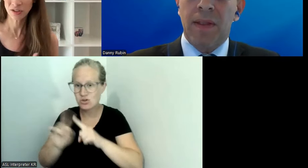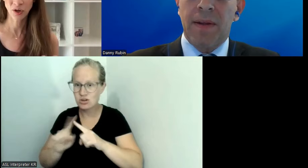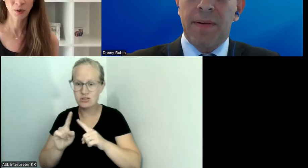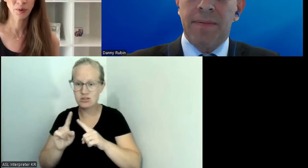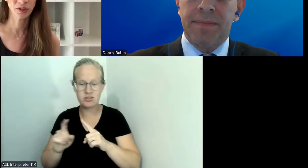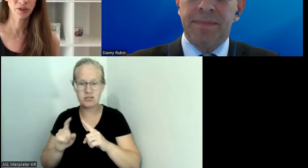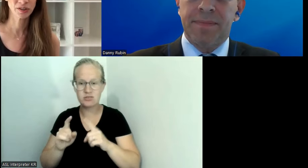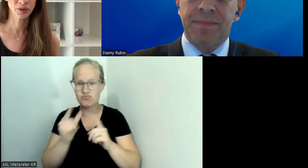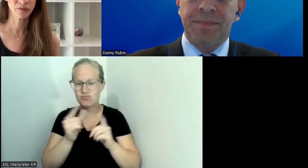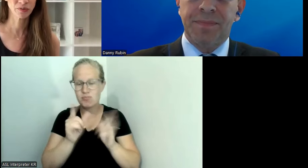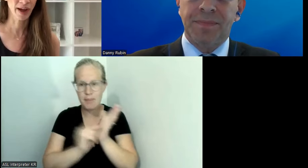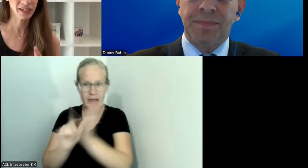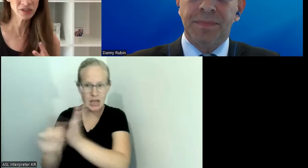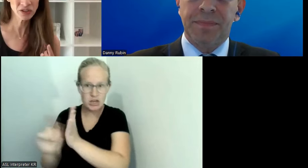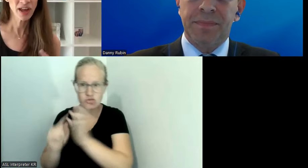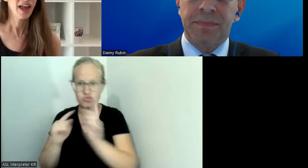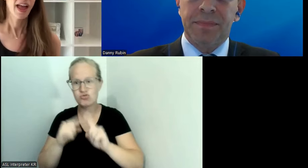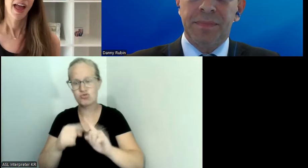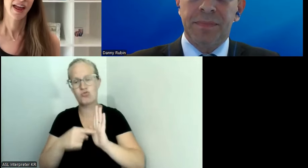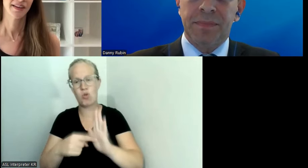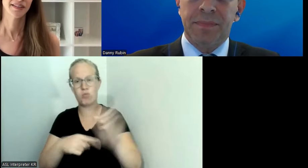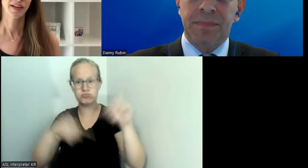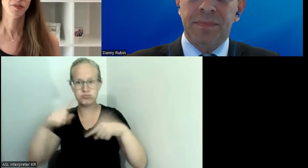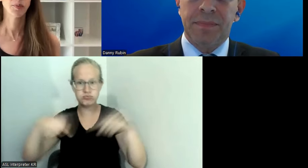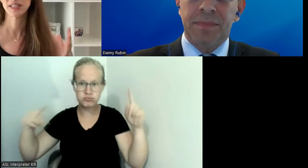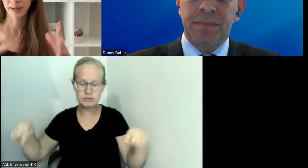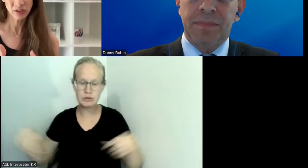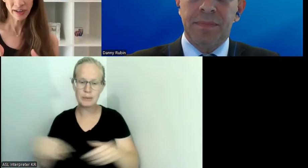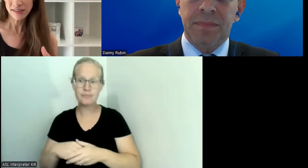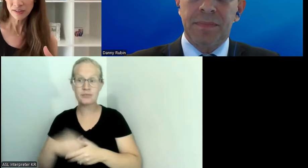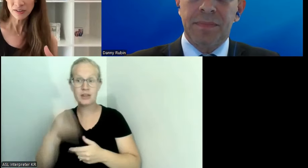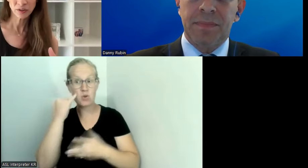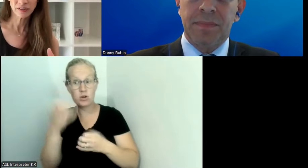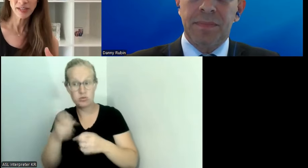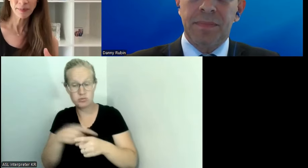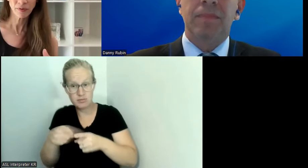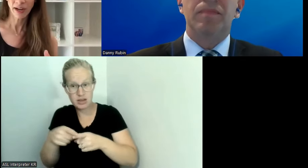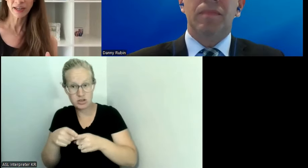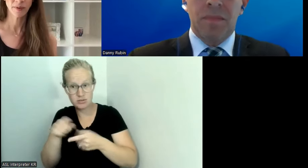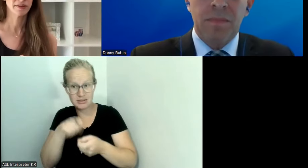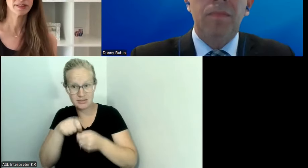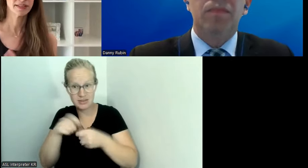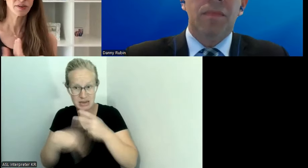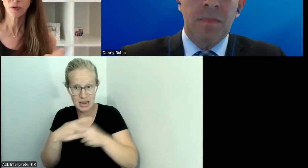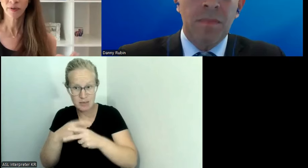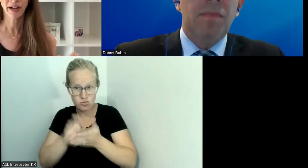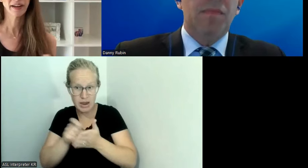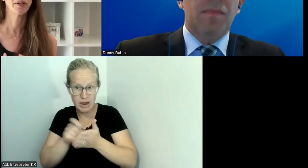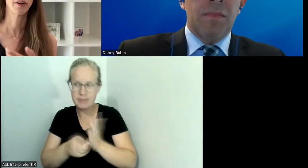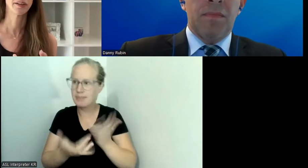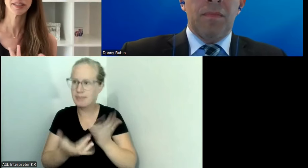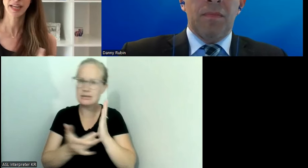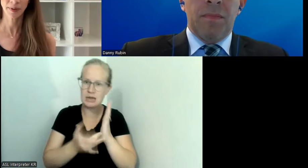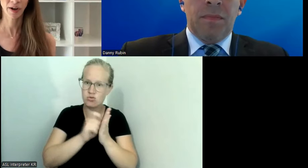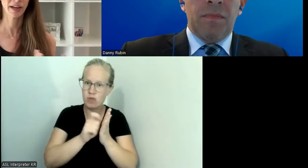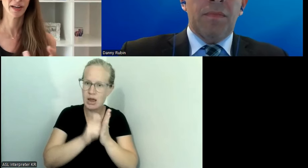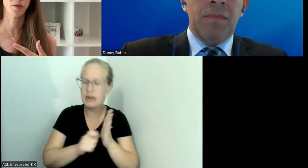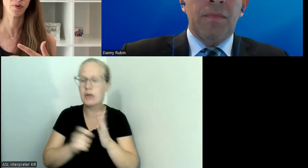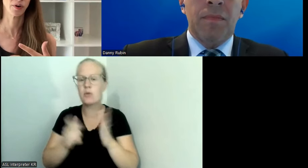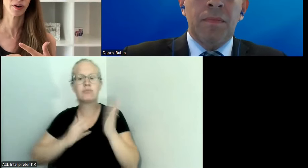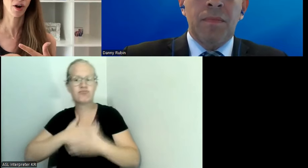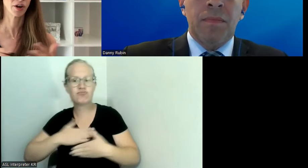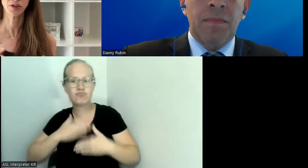outlets to show your sort of range. And if you want to specialize in a certain type of writing, whether it's technical writing or entertainment